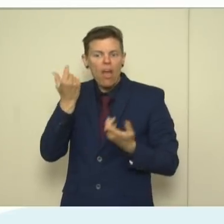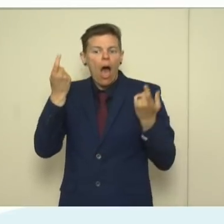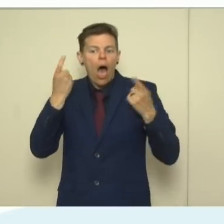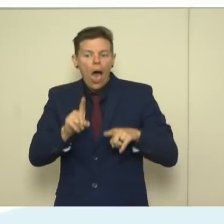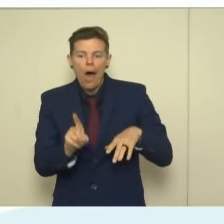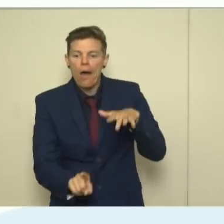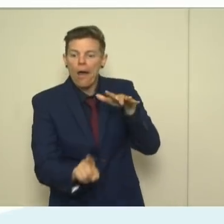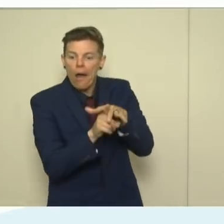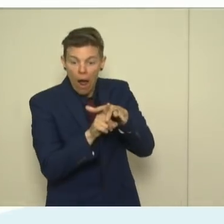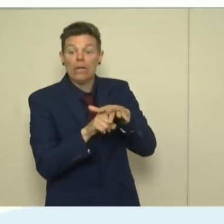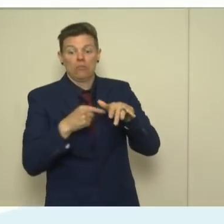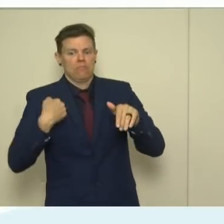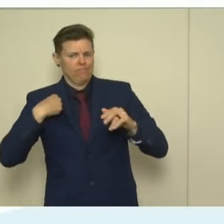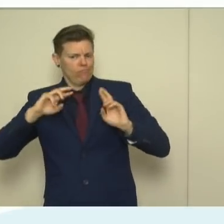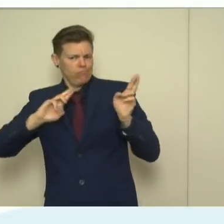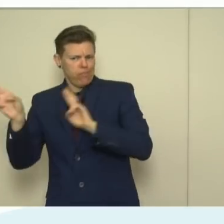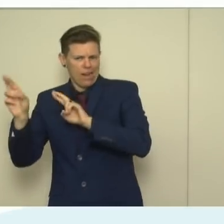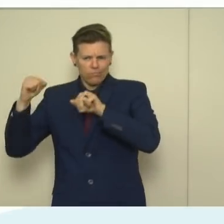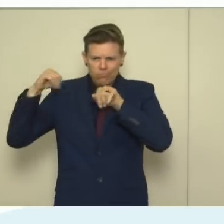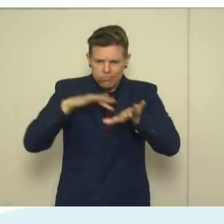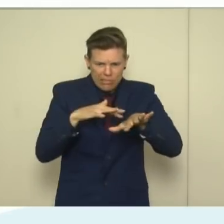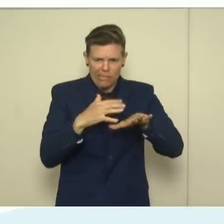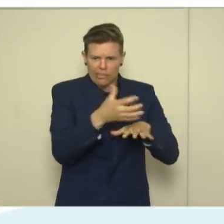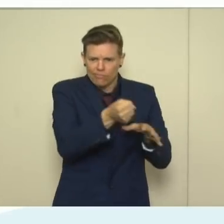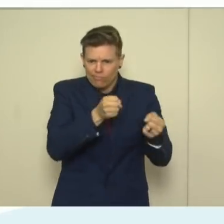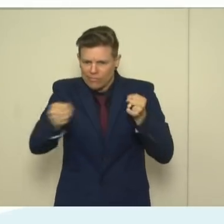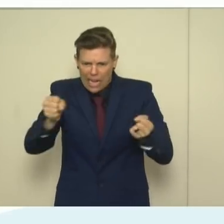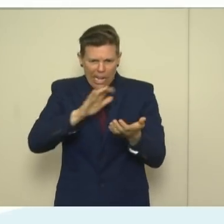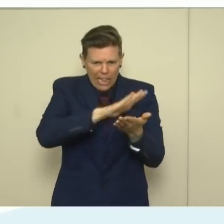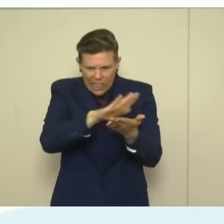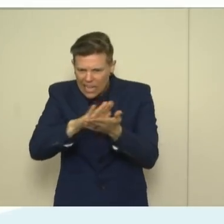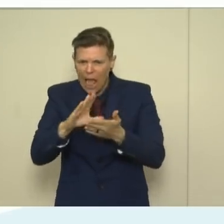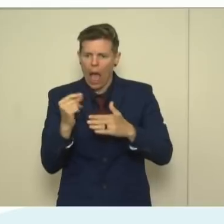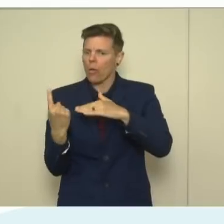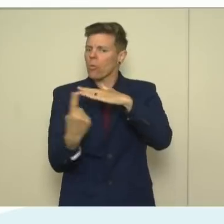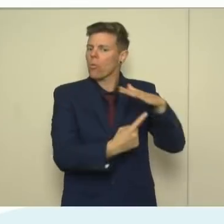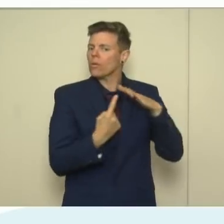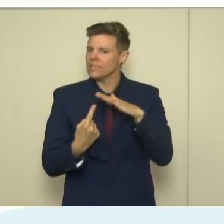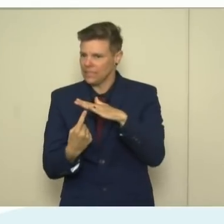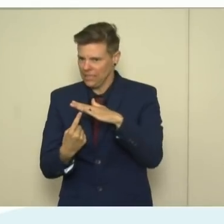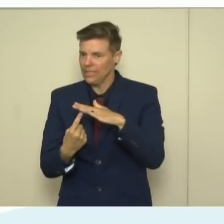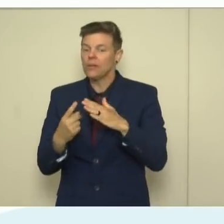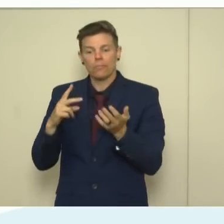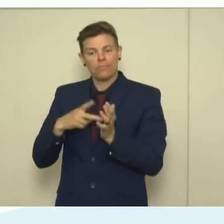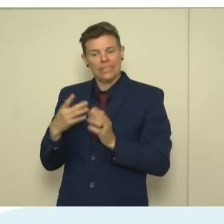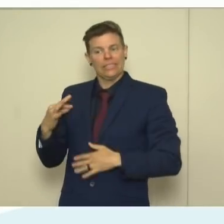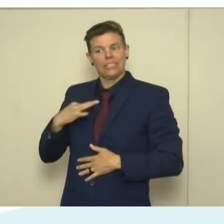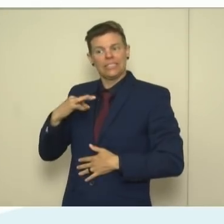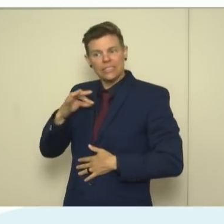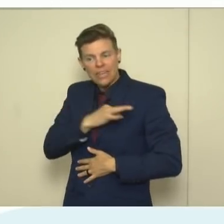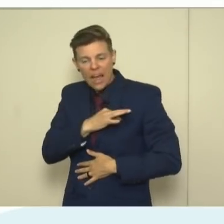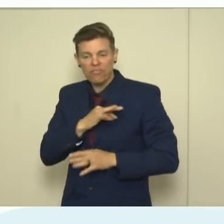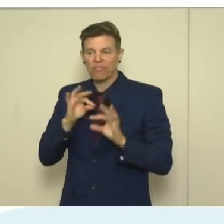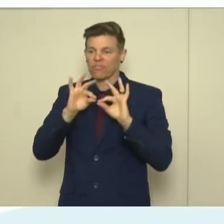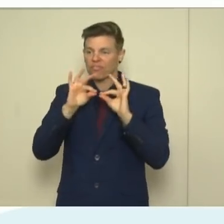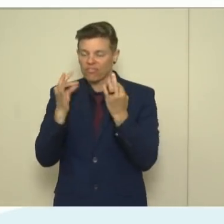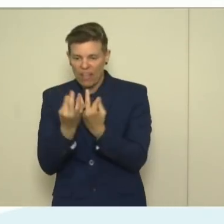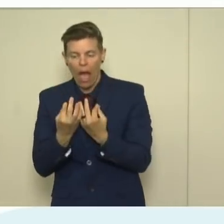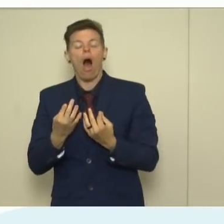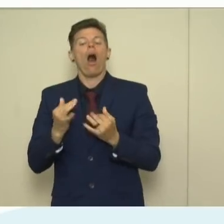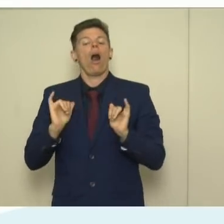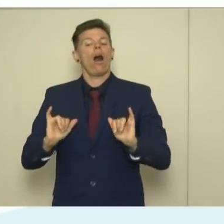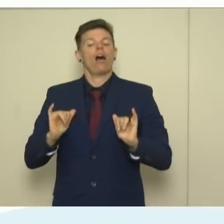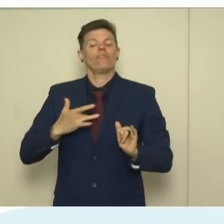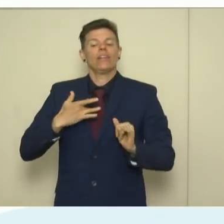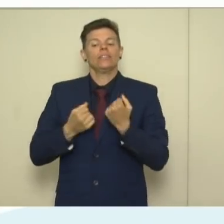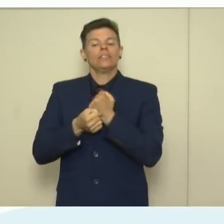self-isolation, and make sure that the staff and the children and families who are in those facilities feel safe and know that this